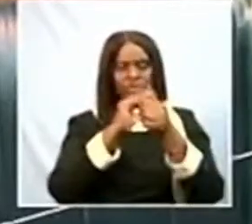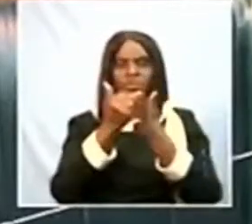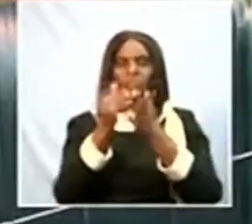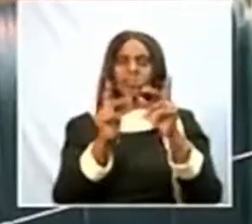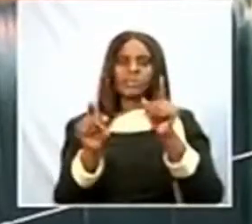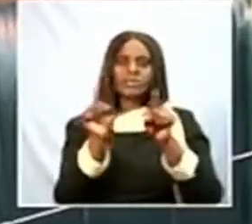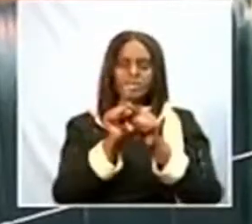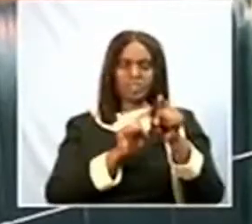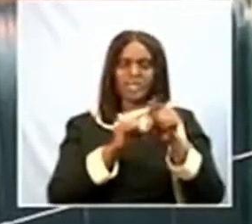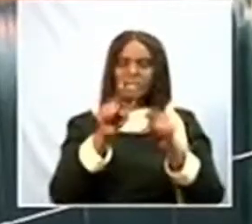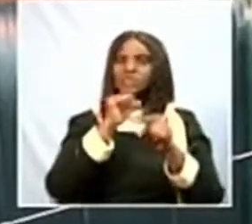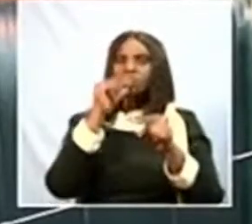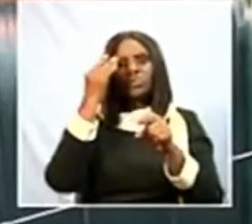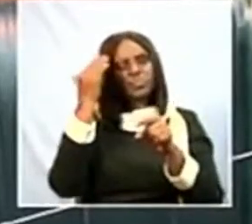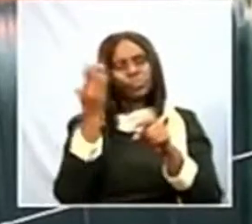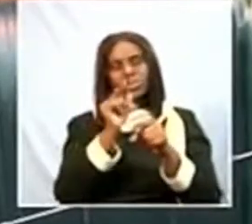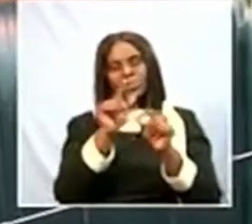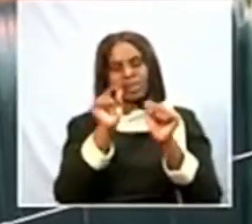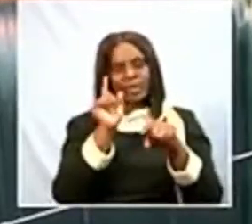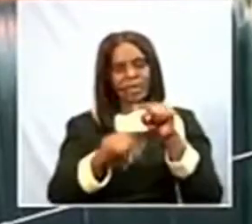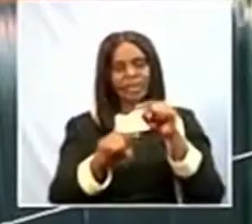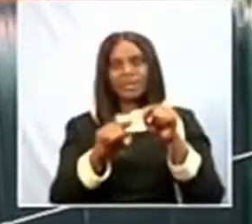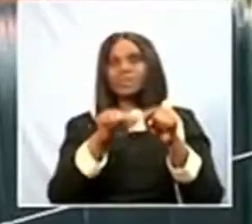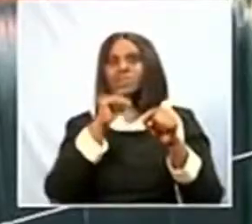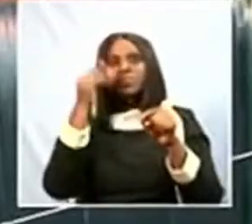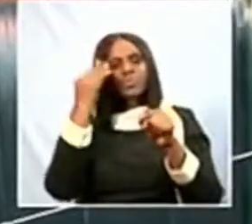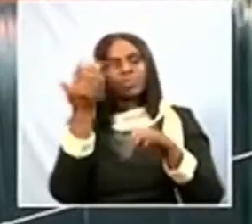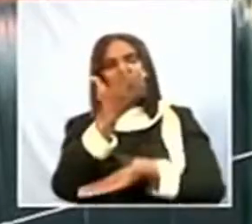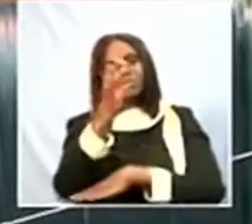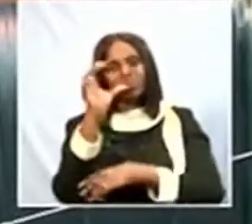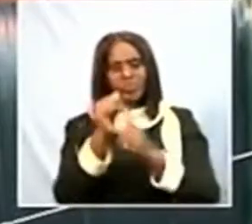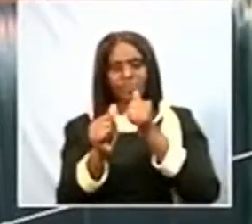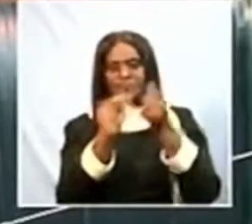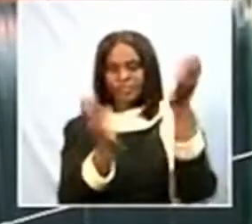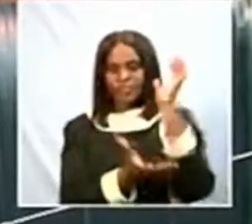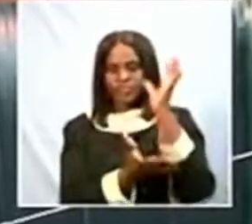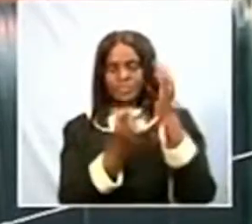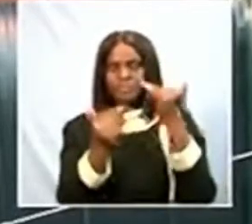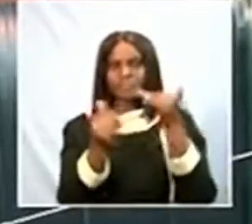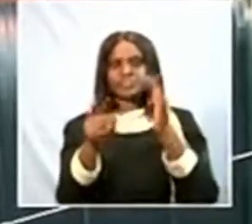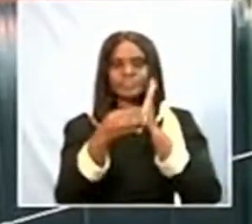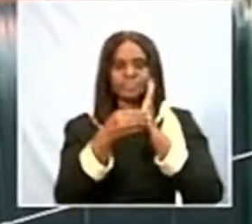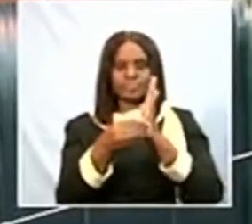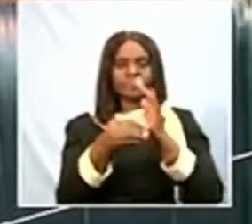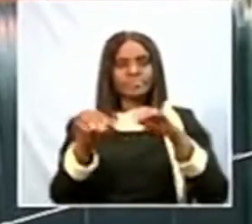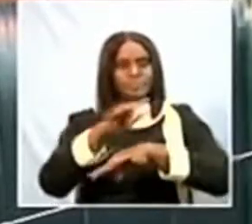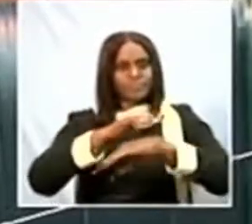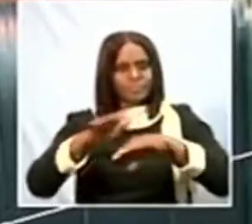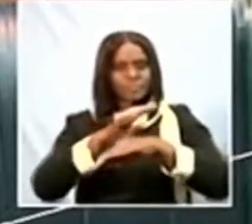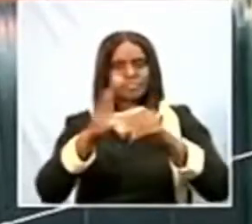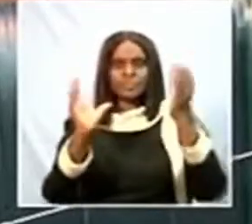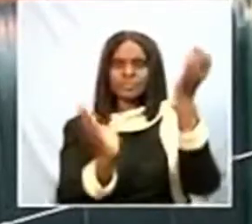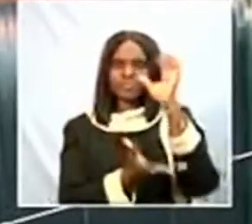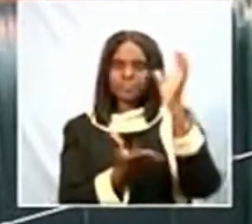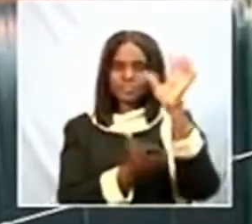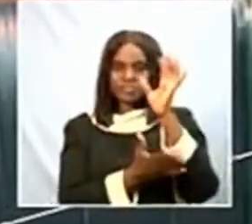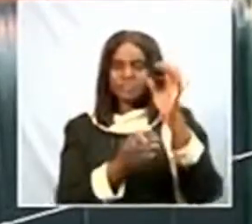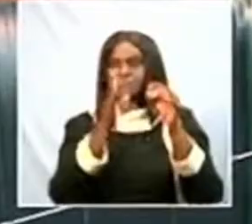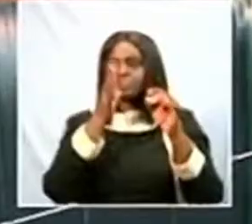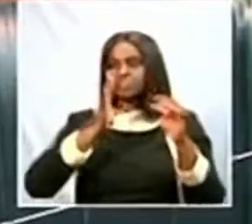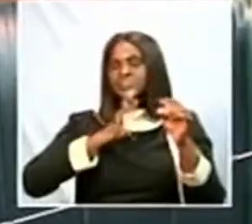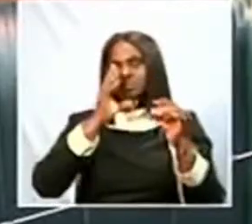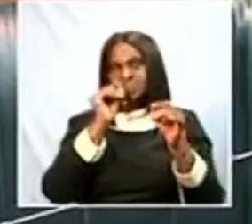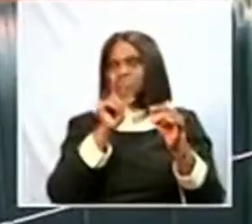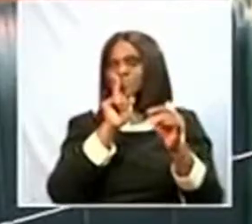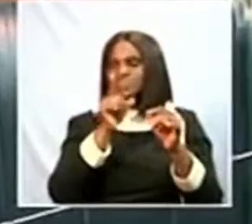public being ignorant that they do not replace each and every tree that is cut, thereby leading to excess cutting down of trees. Madam Speaker, I